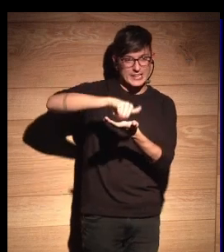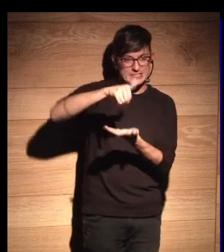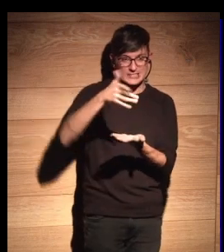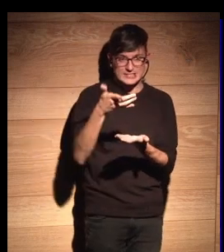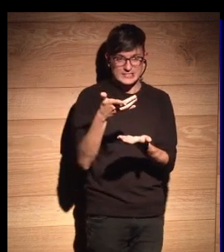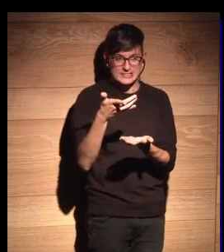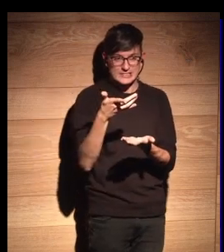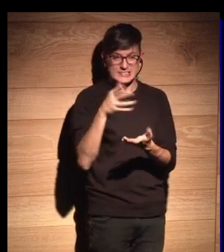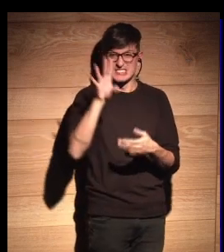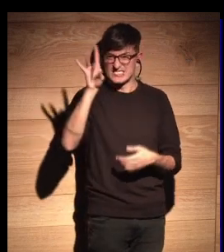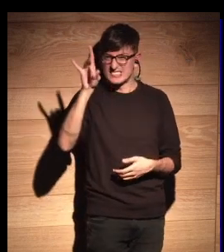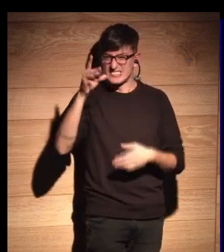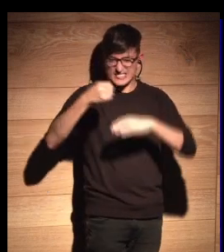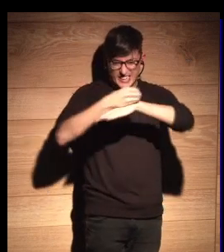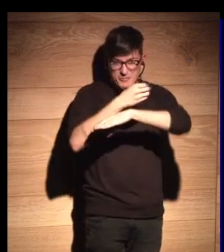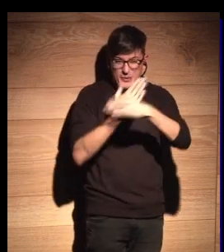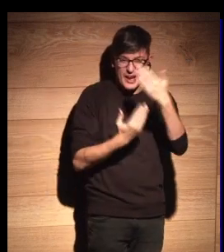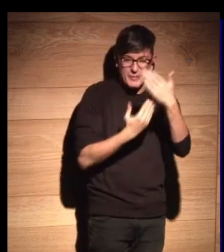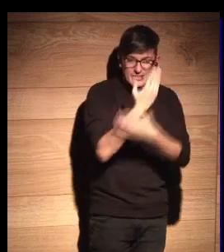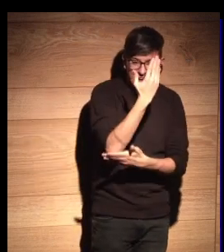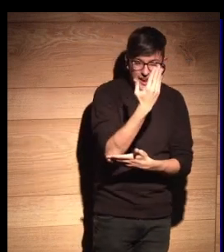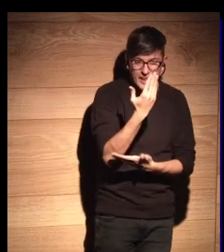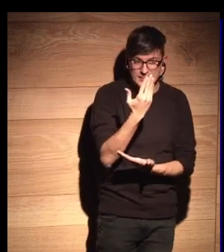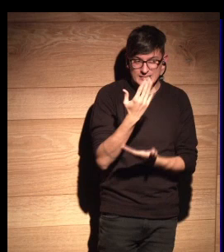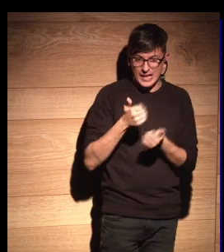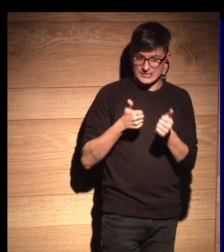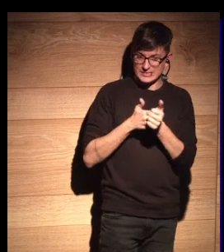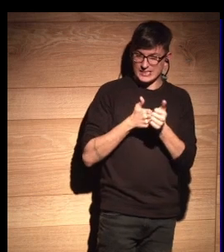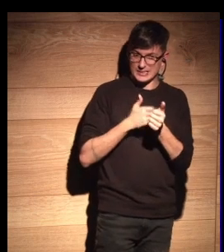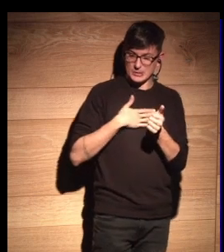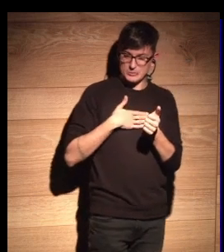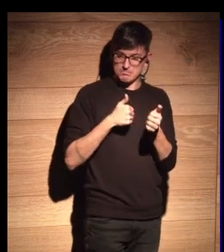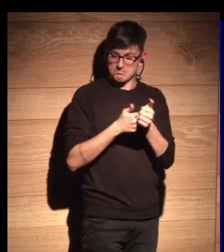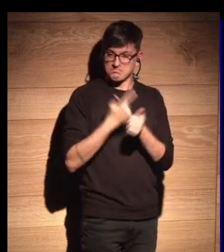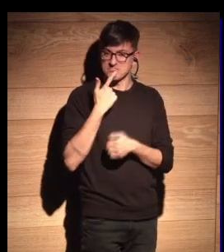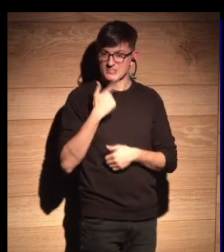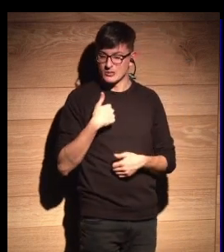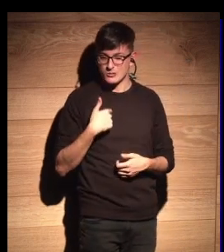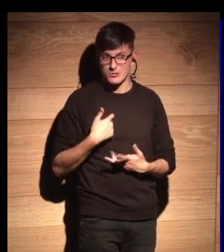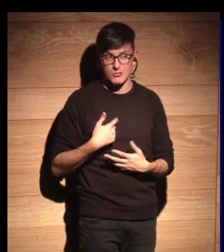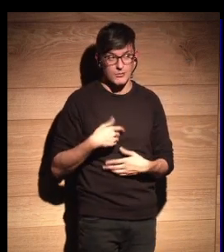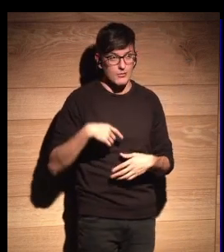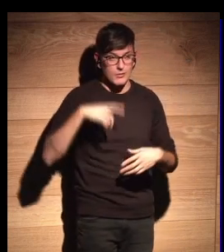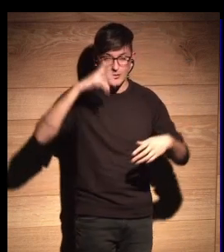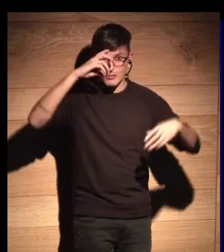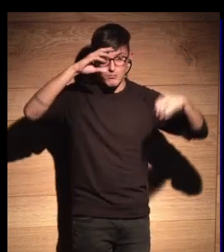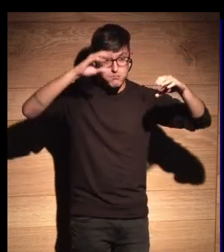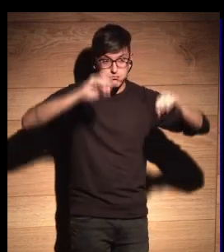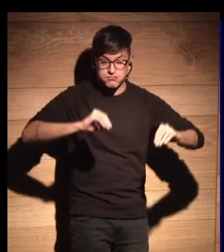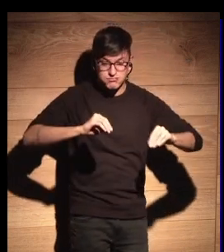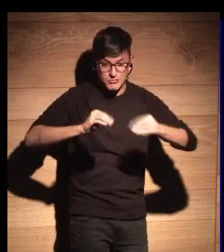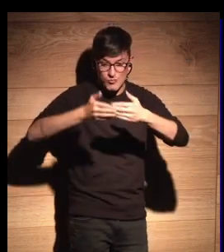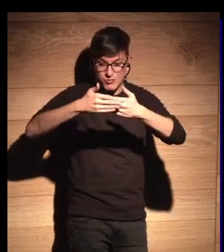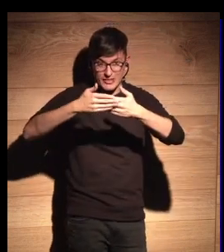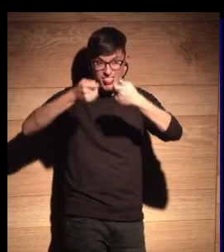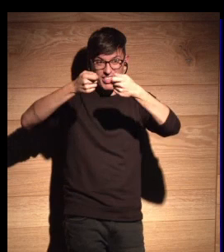We'd had ordered some tea, and my assistant said, "You're not going to believe this, but the door's locked, and they're